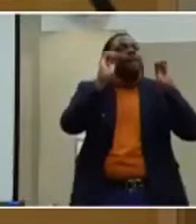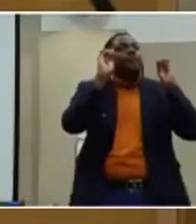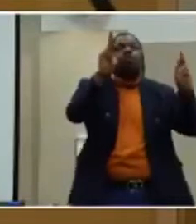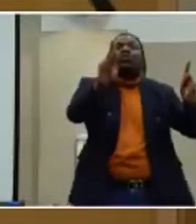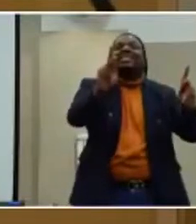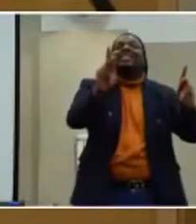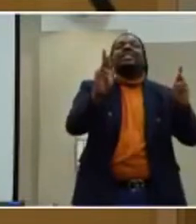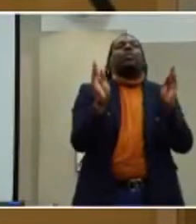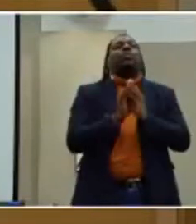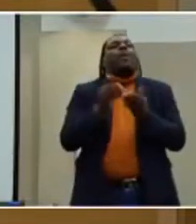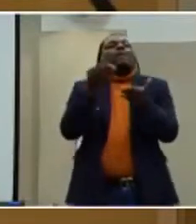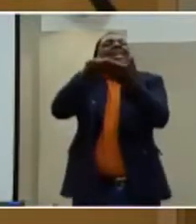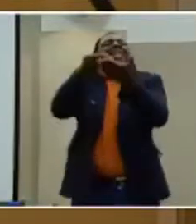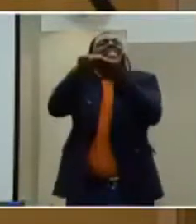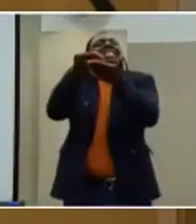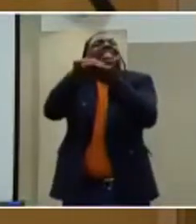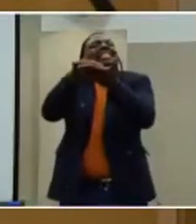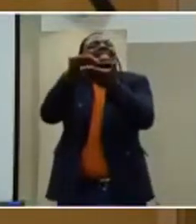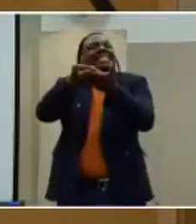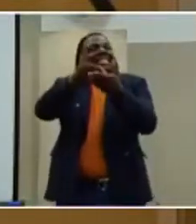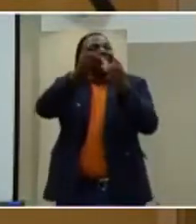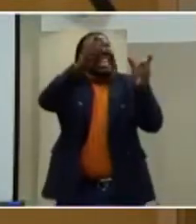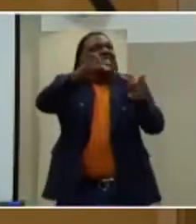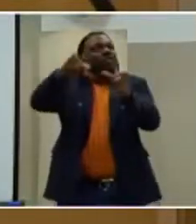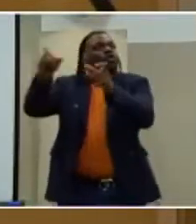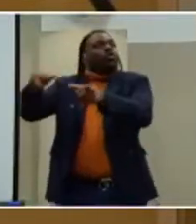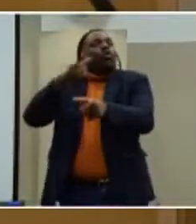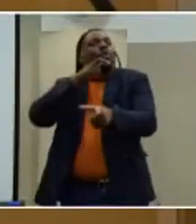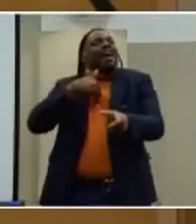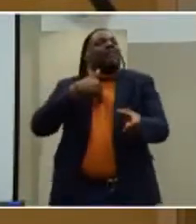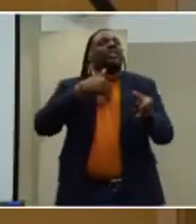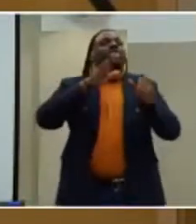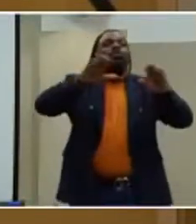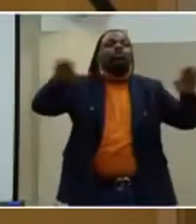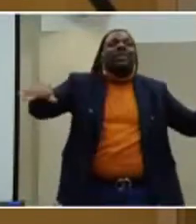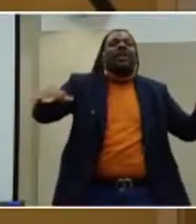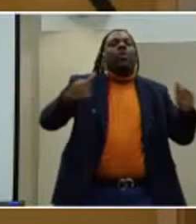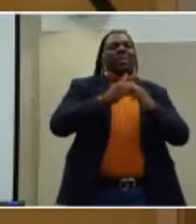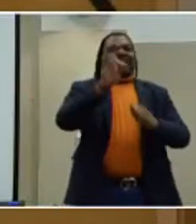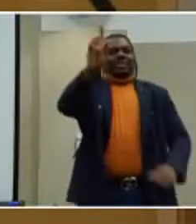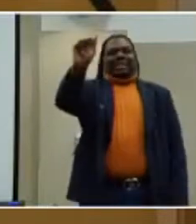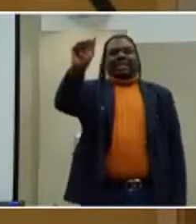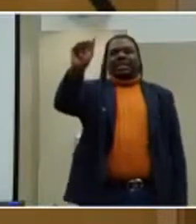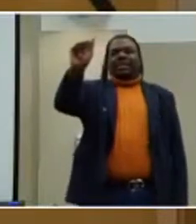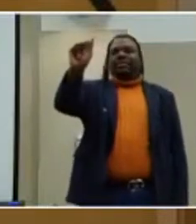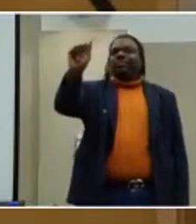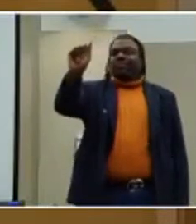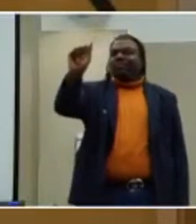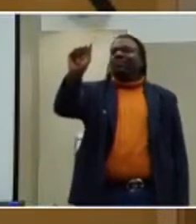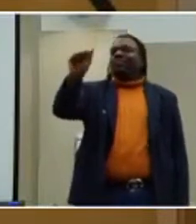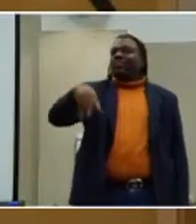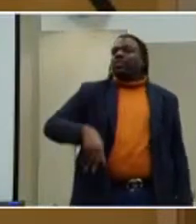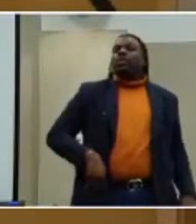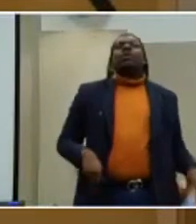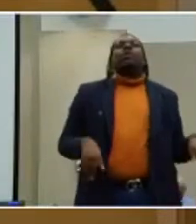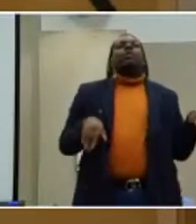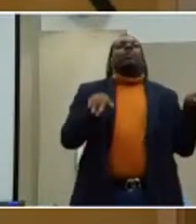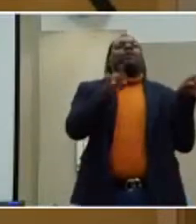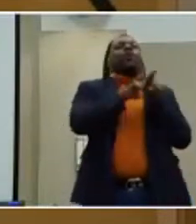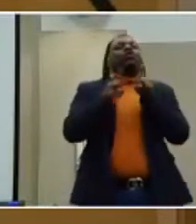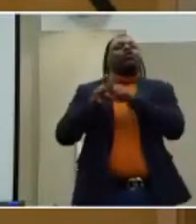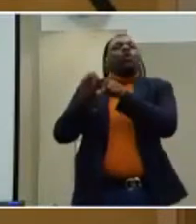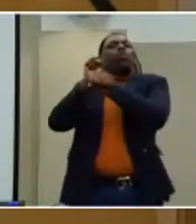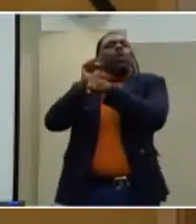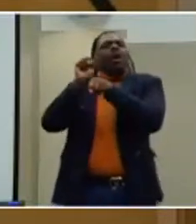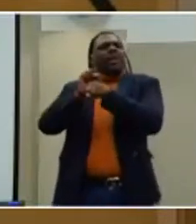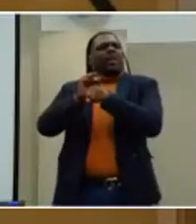opportunities, more money to individuals that have children with disabilities. We are also working